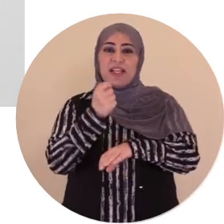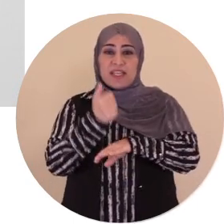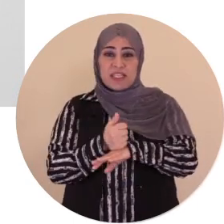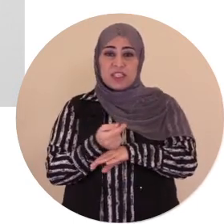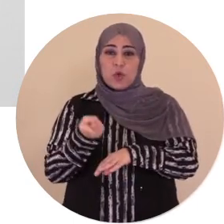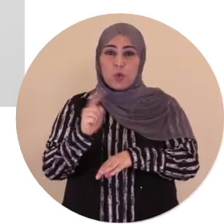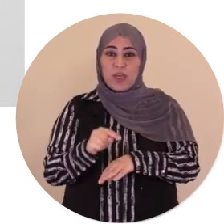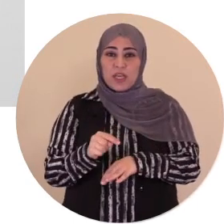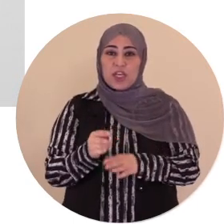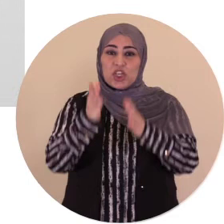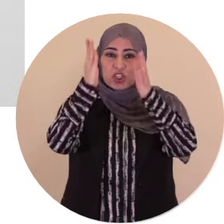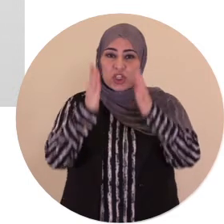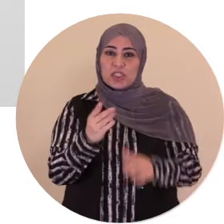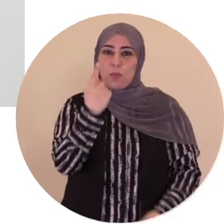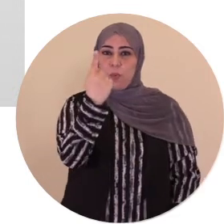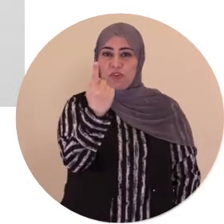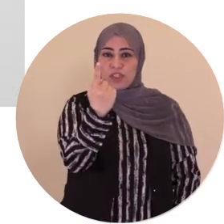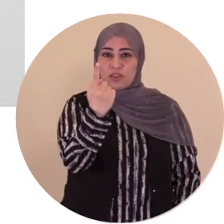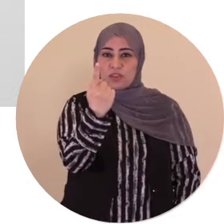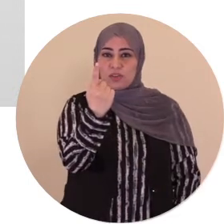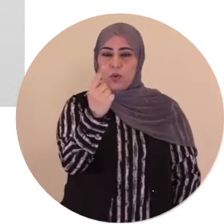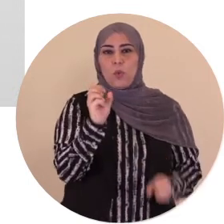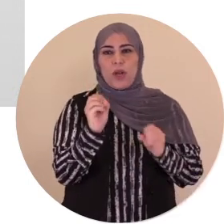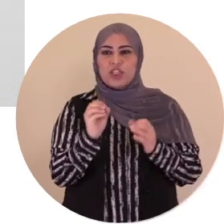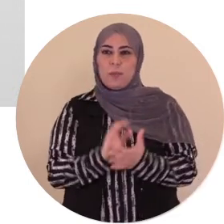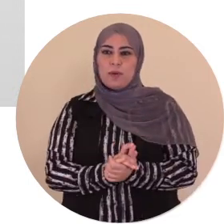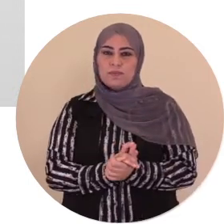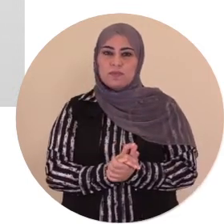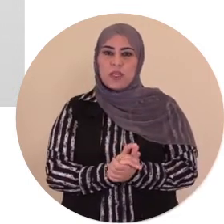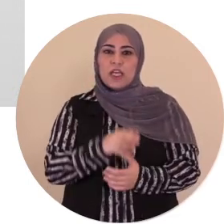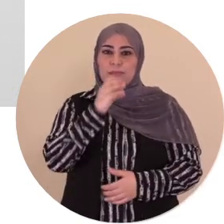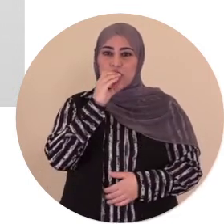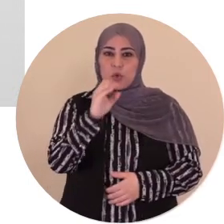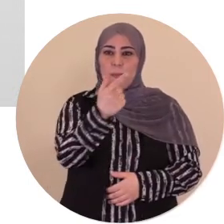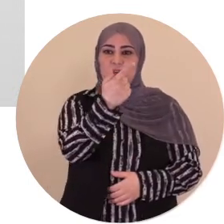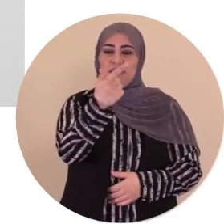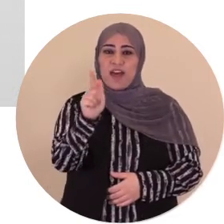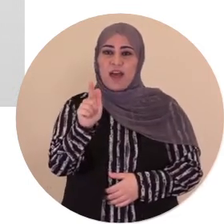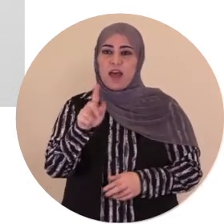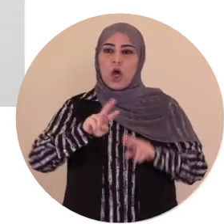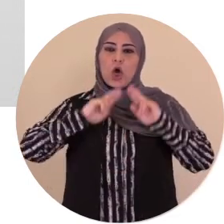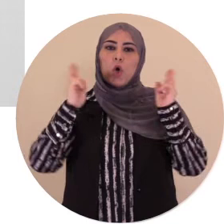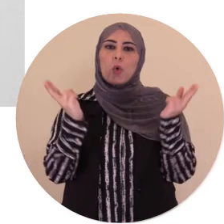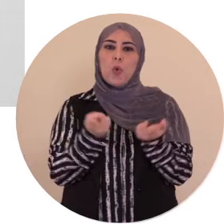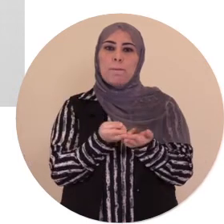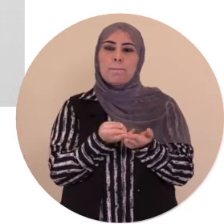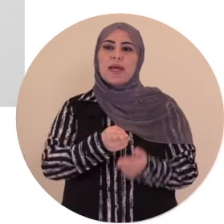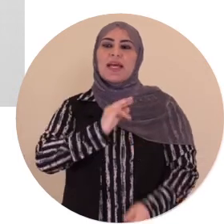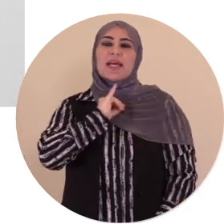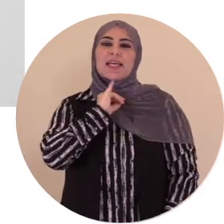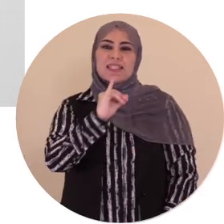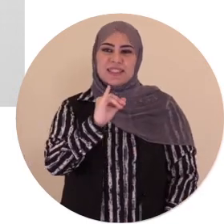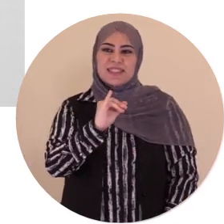the object. So the room, which is one, cleans is in the present, so we'll say the room is